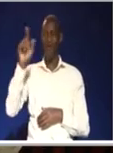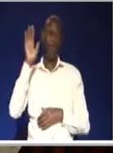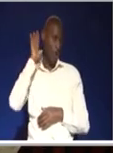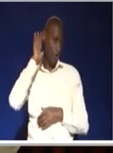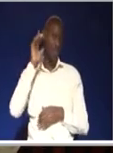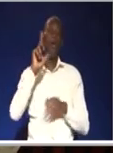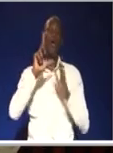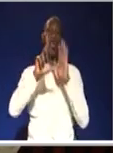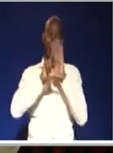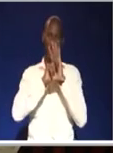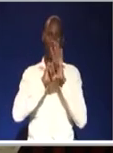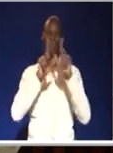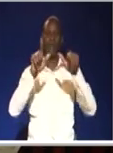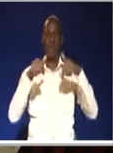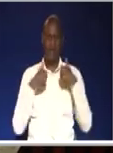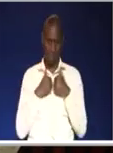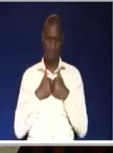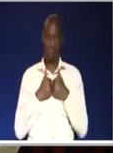law of demand.